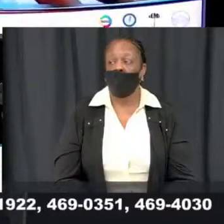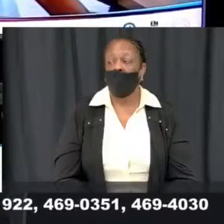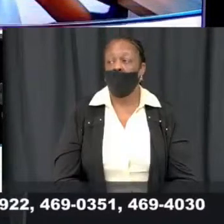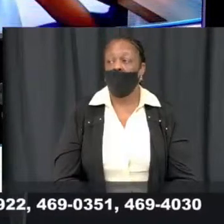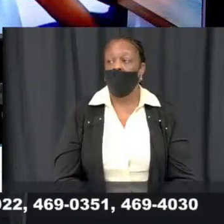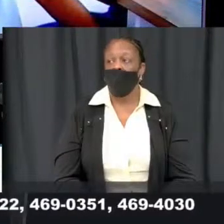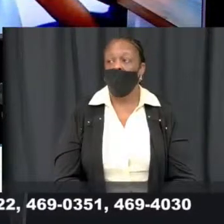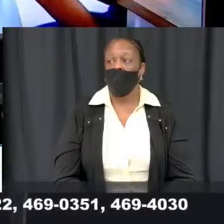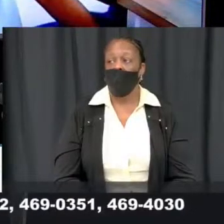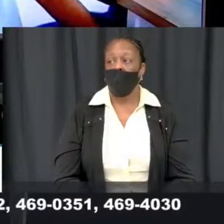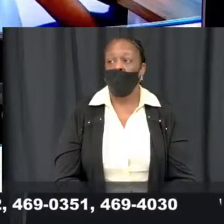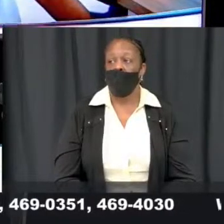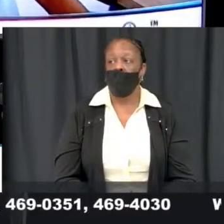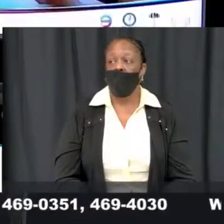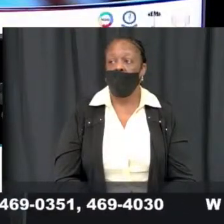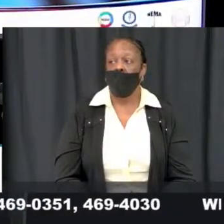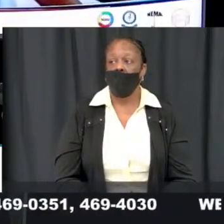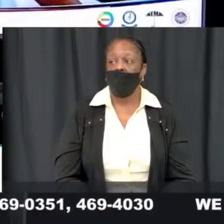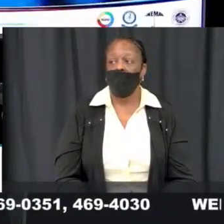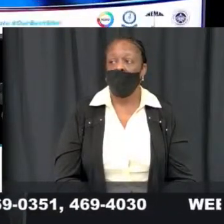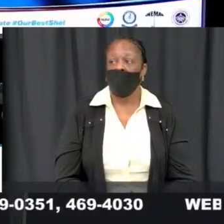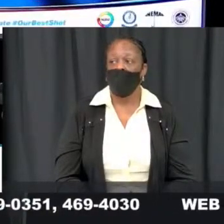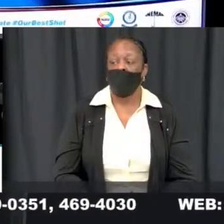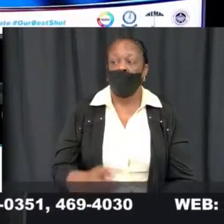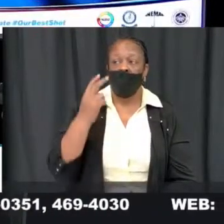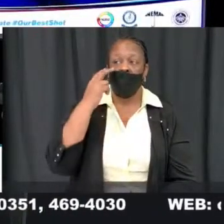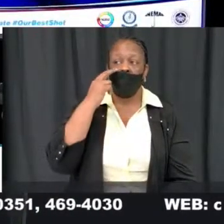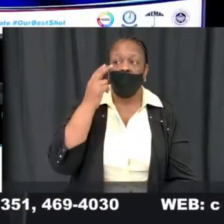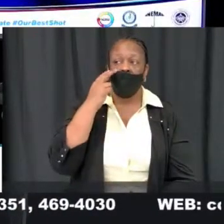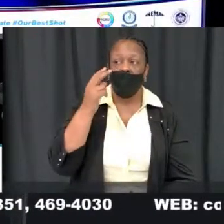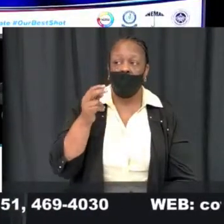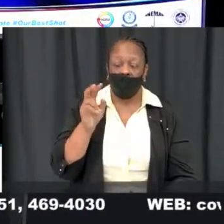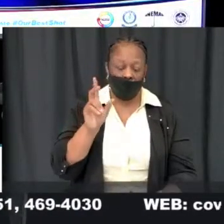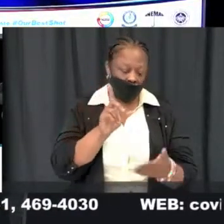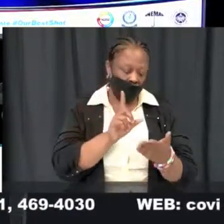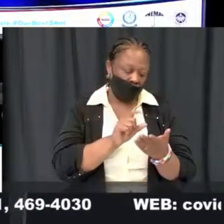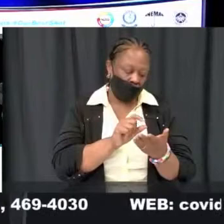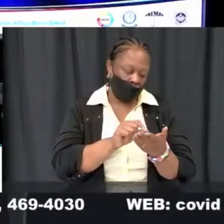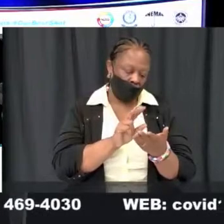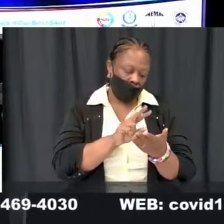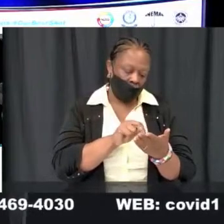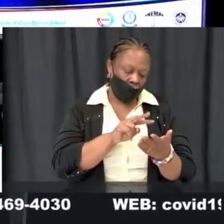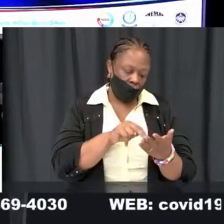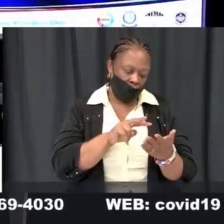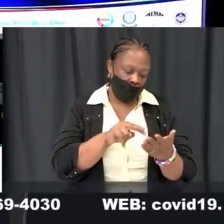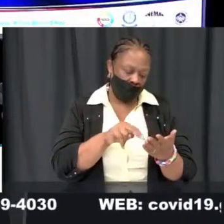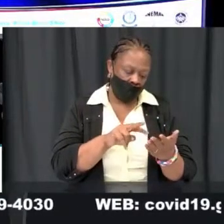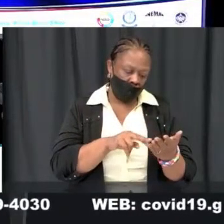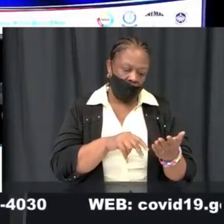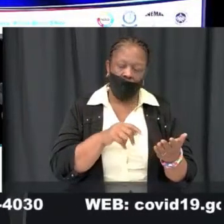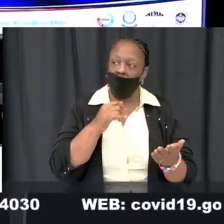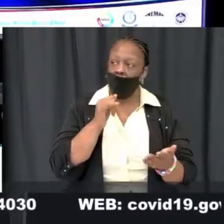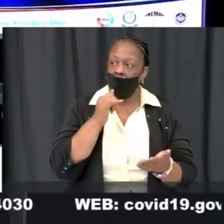There is actually a report that came out on June 16th indicating that the